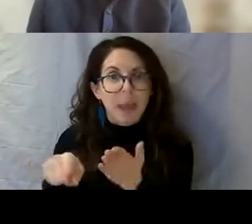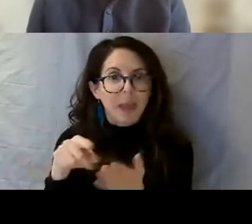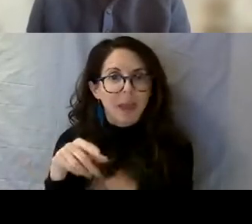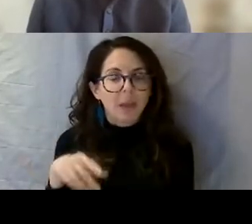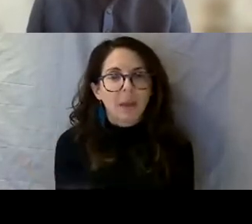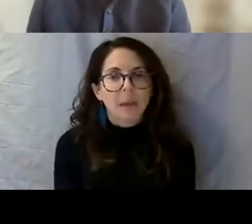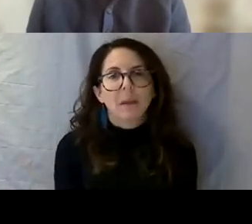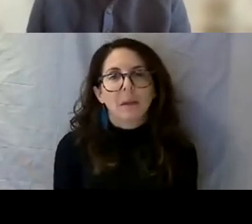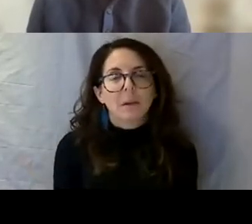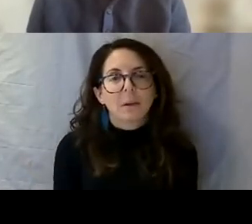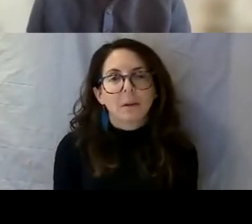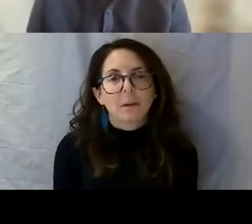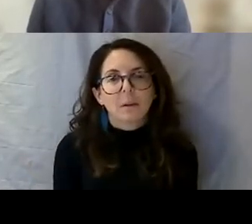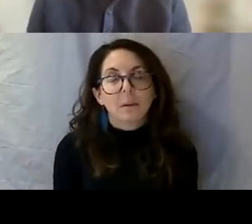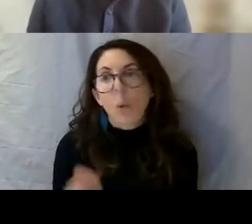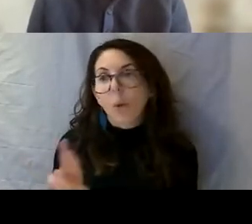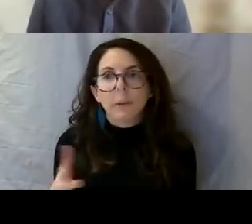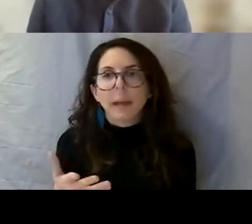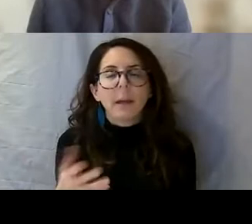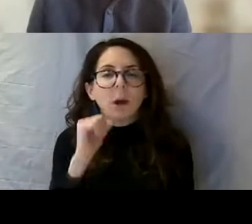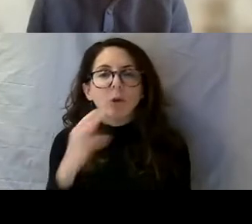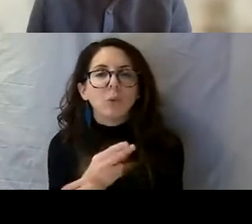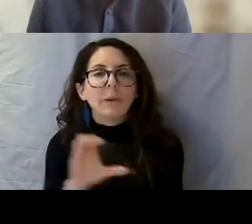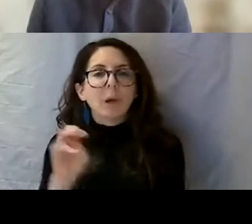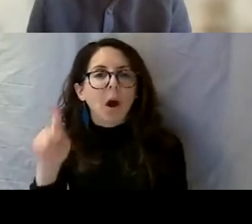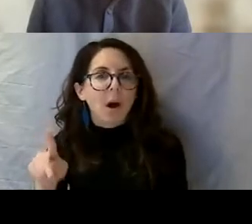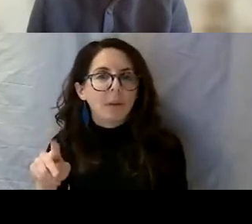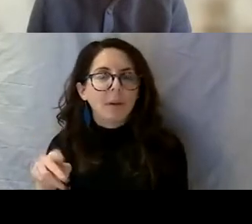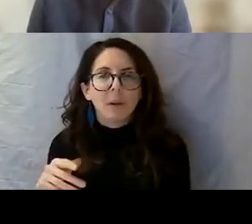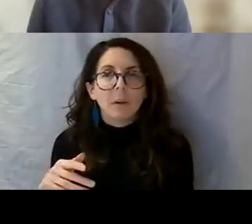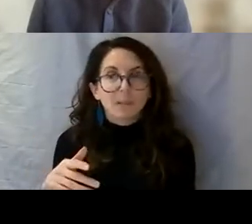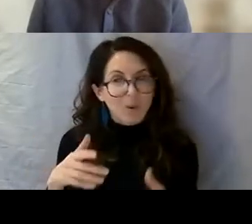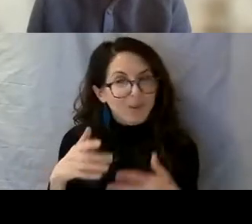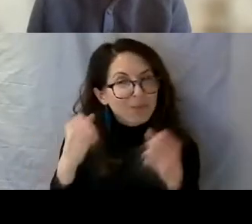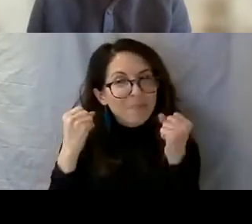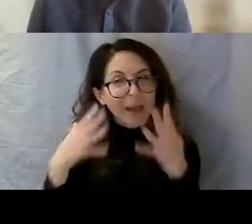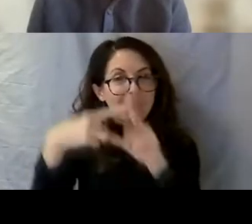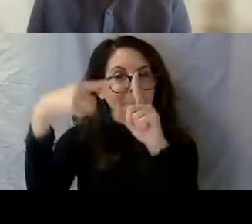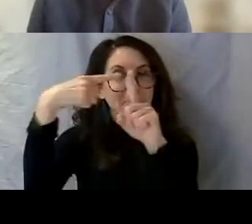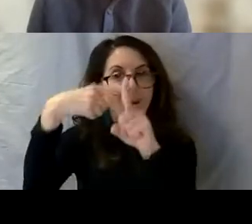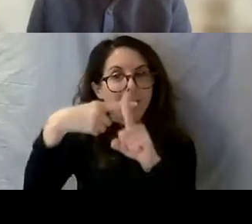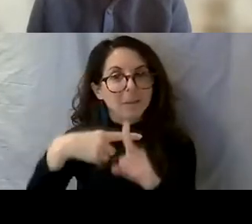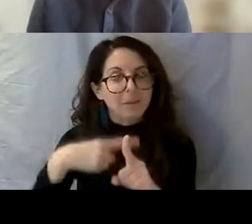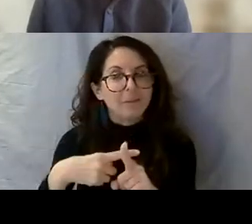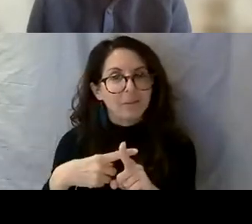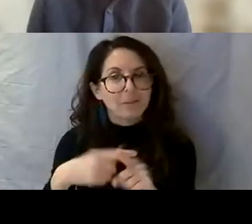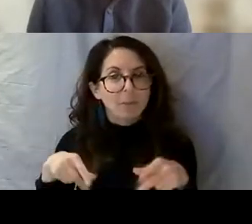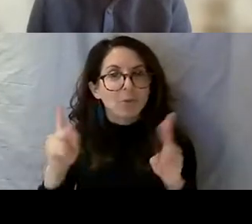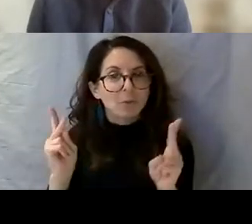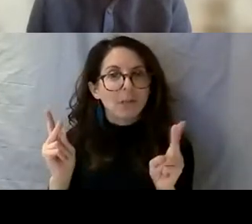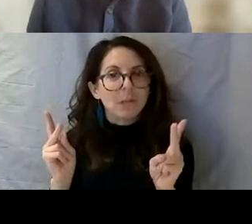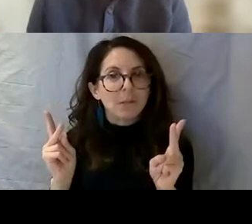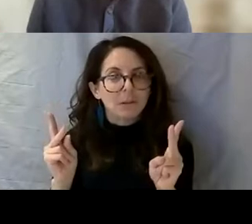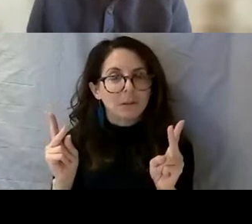comp or using a comp, for example. So there are many opportunities, and I